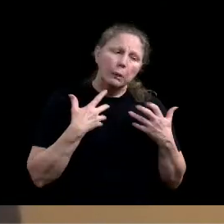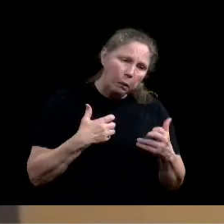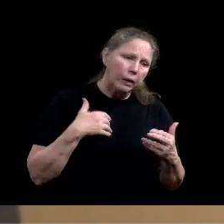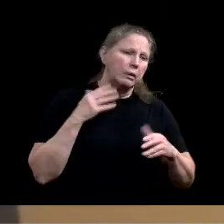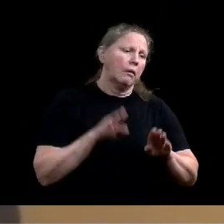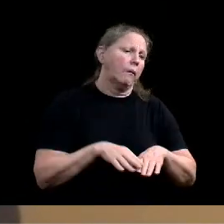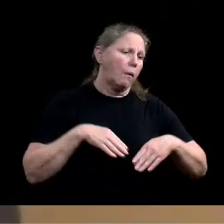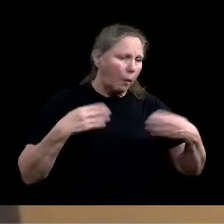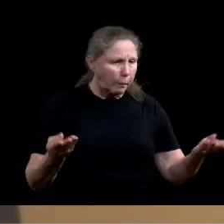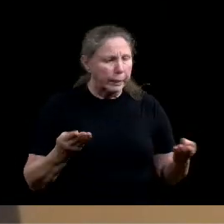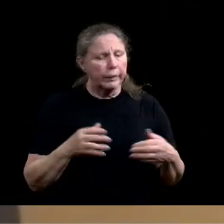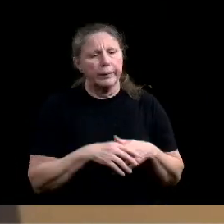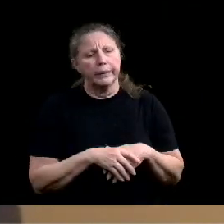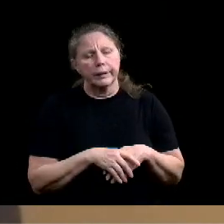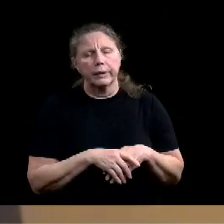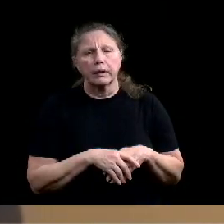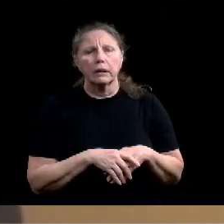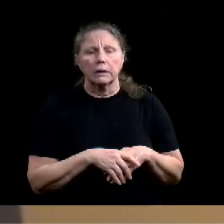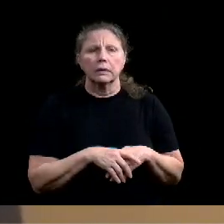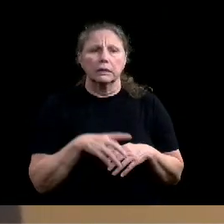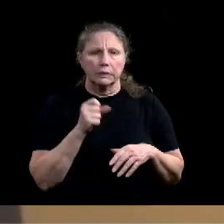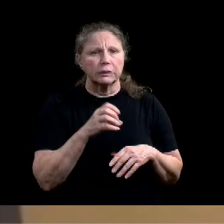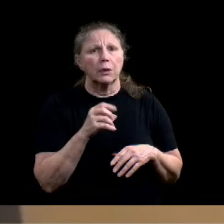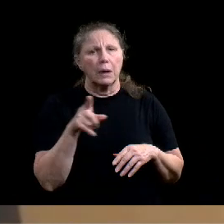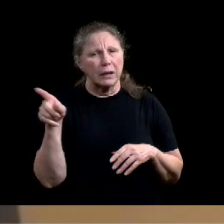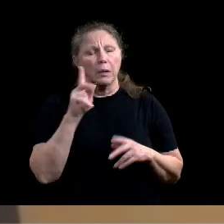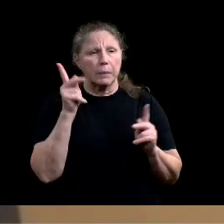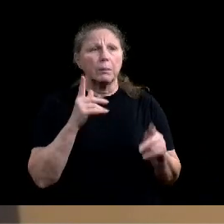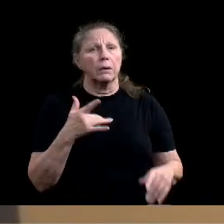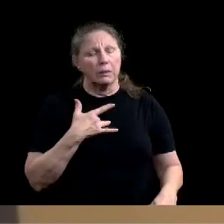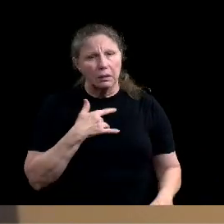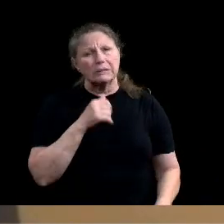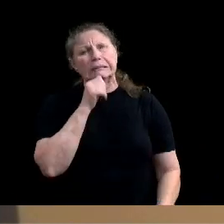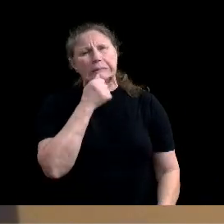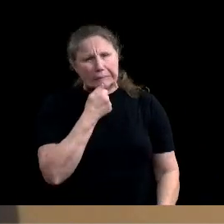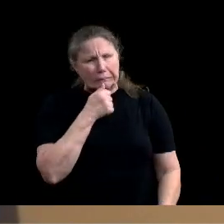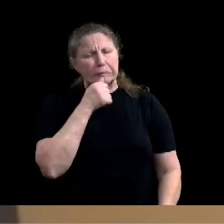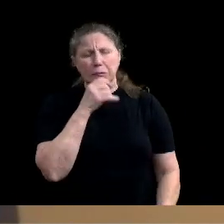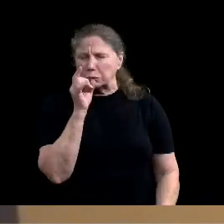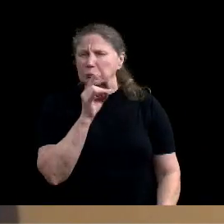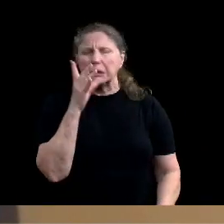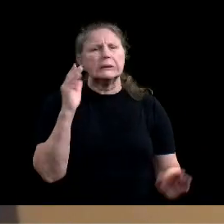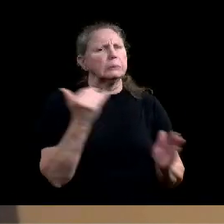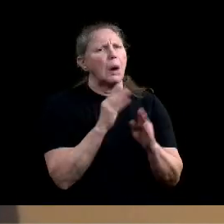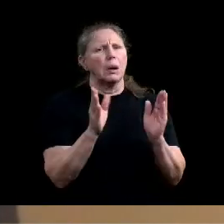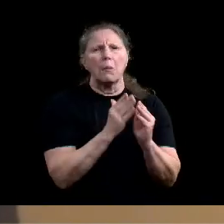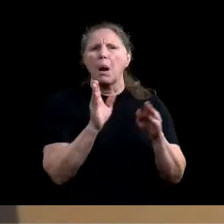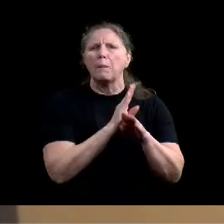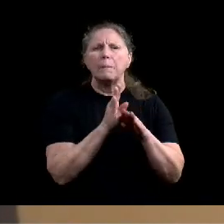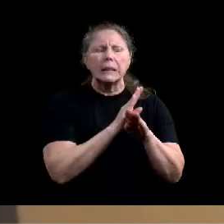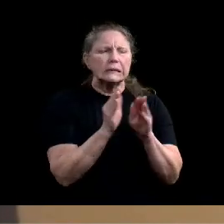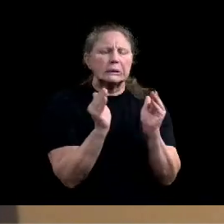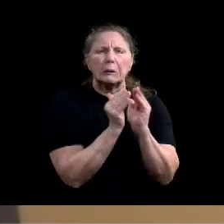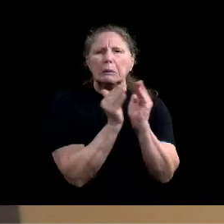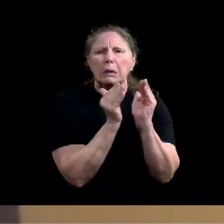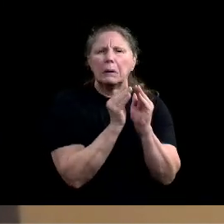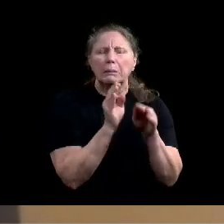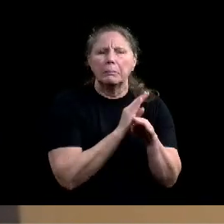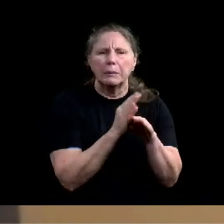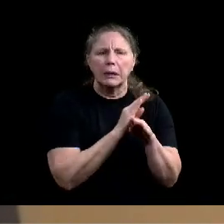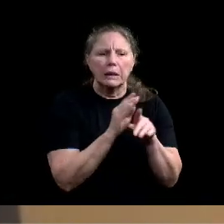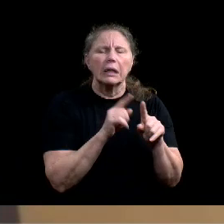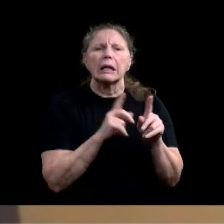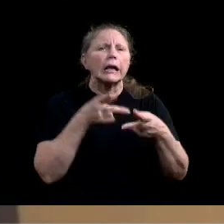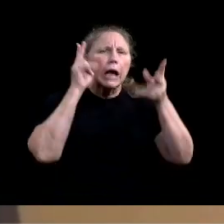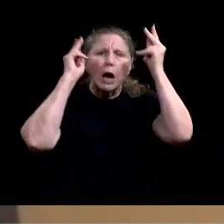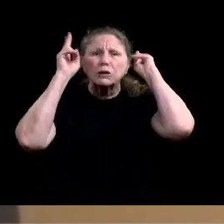of pain in the small business area. Especially, I'm hearing a lot from hair salons and those kinds of businesses that are they're